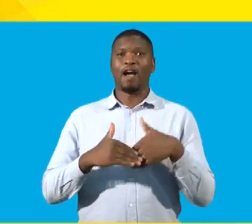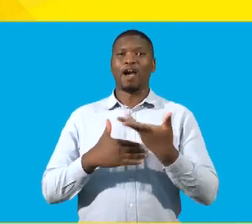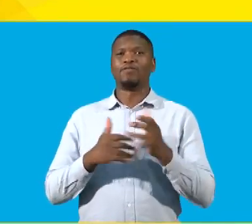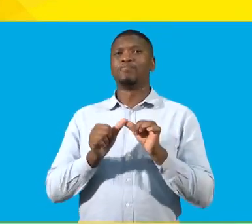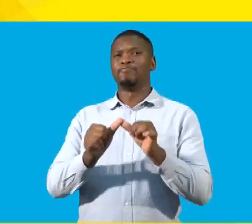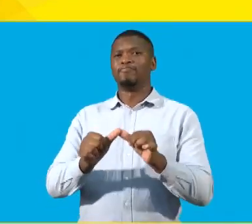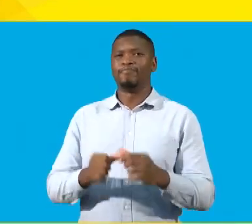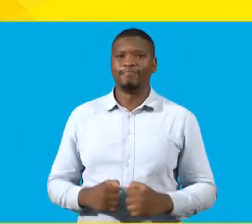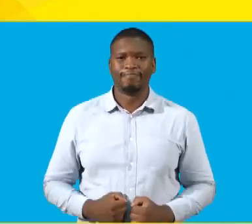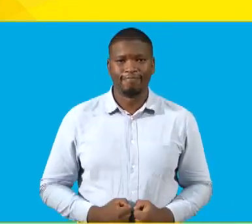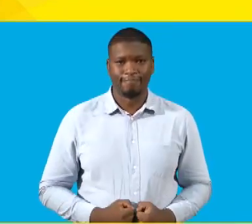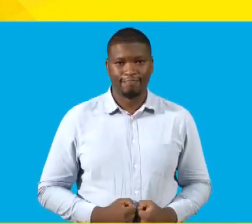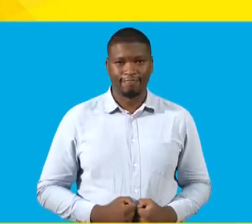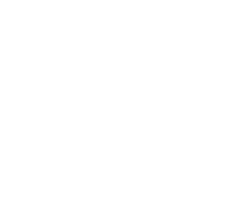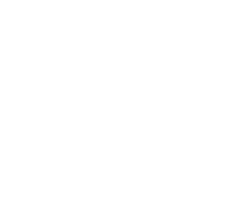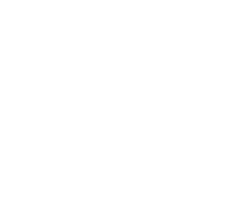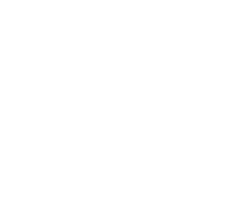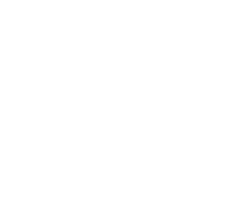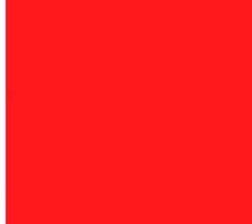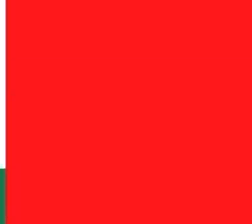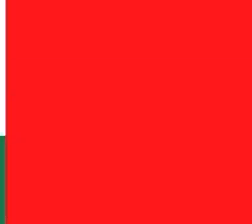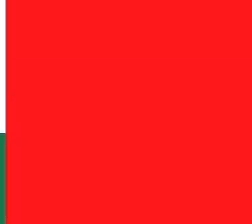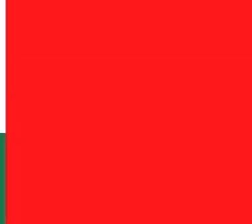break and then we'll see you just now.